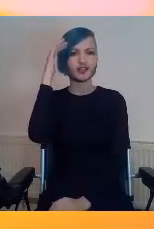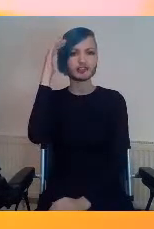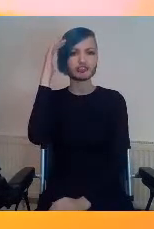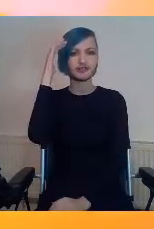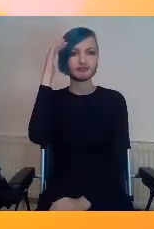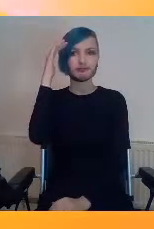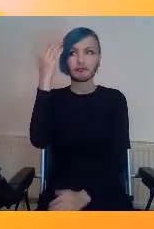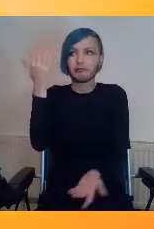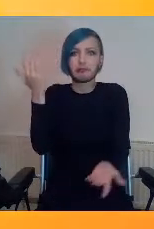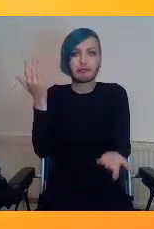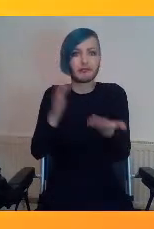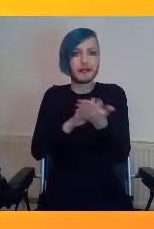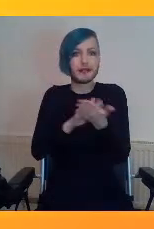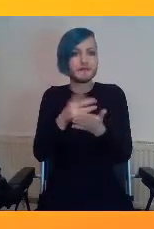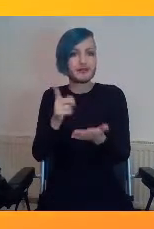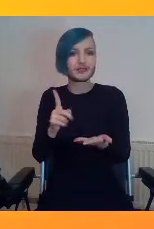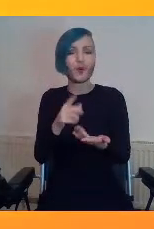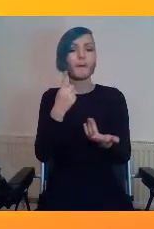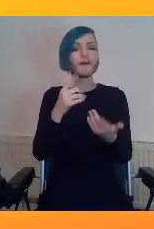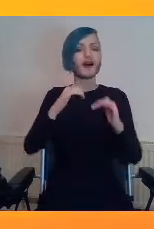people.